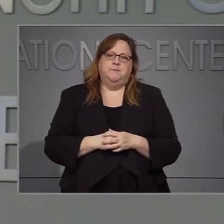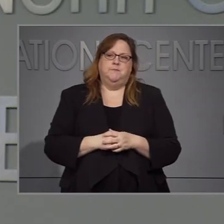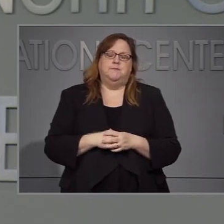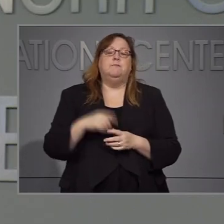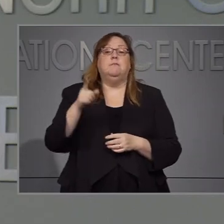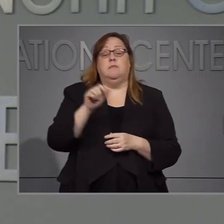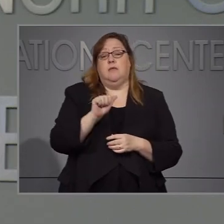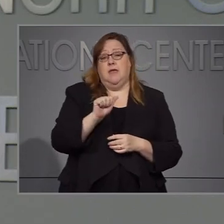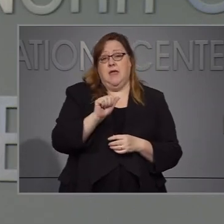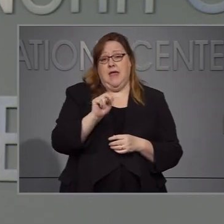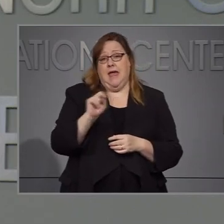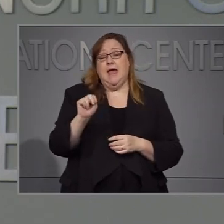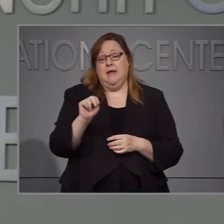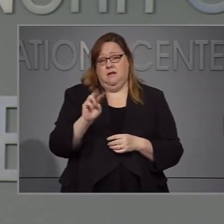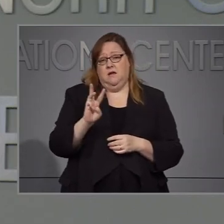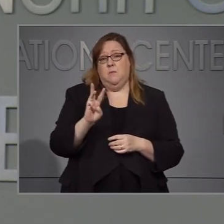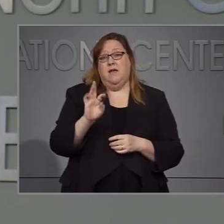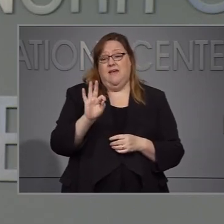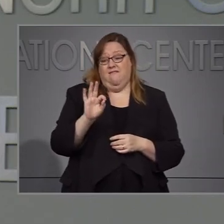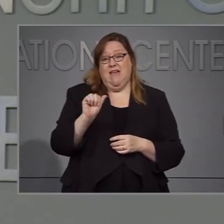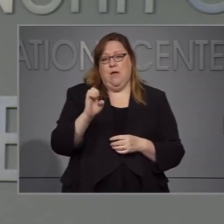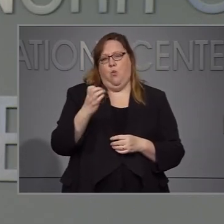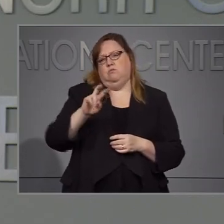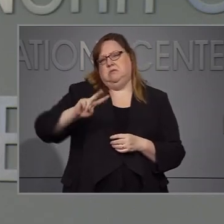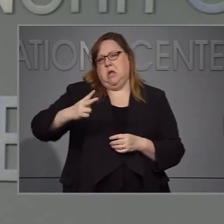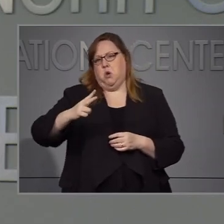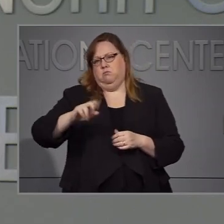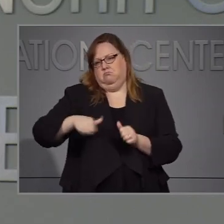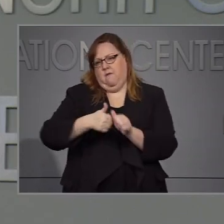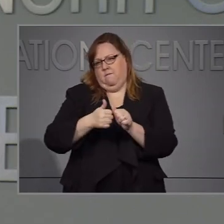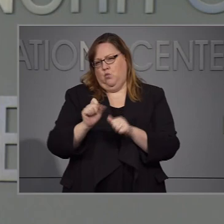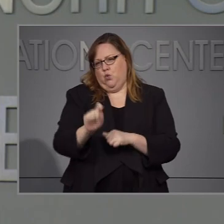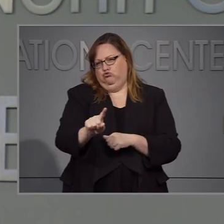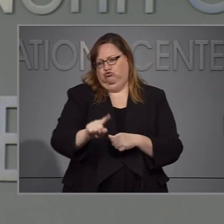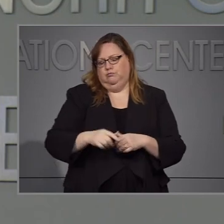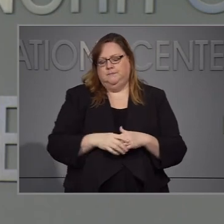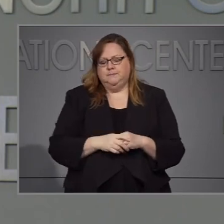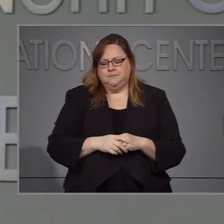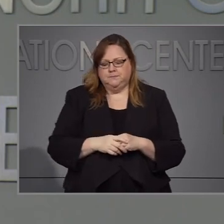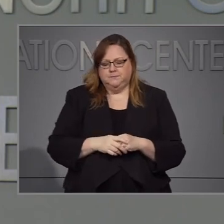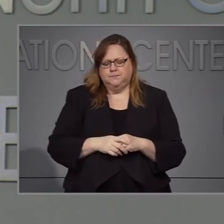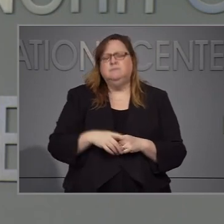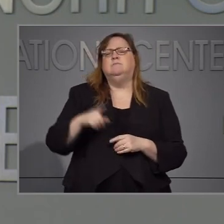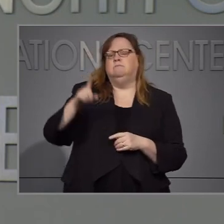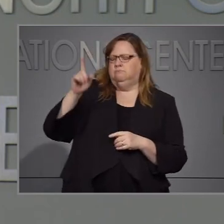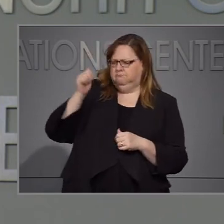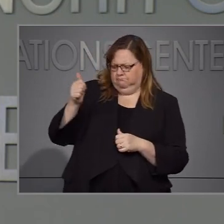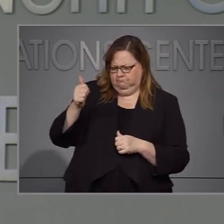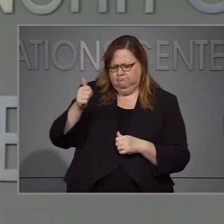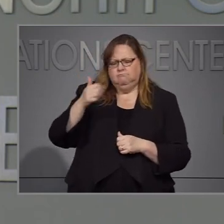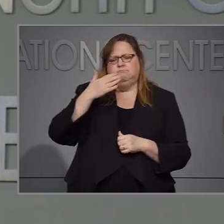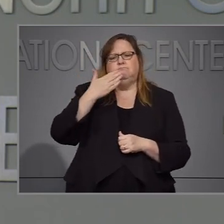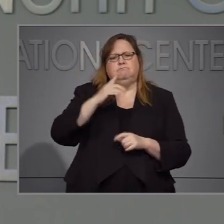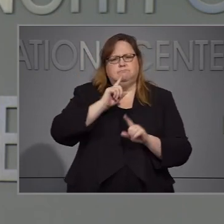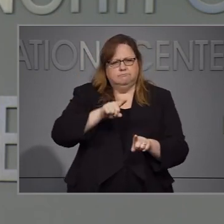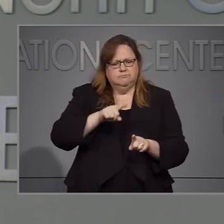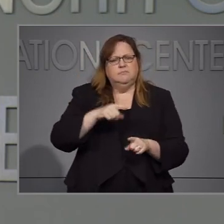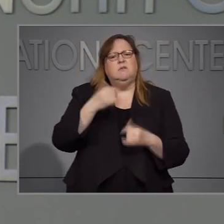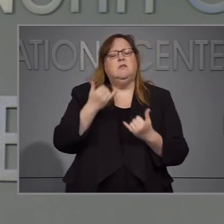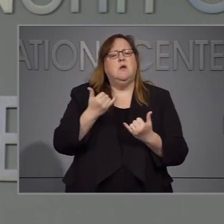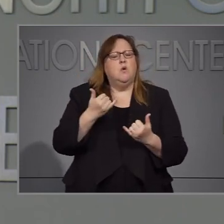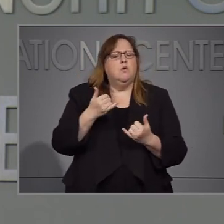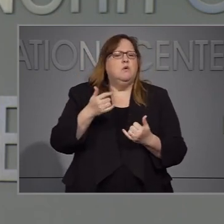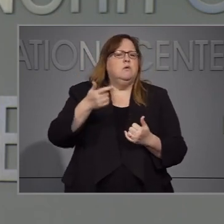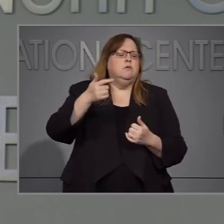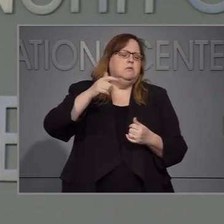Follow-up, Ann Doss-Helms, WFAE. Yeah, just wanted to see, do you have any numbers about the